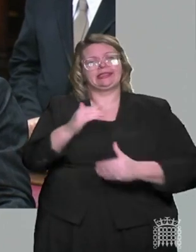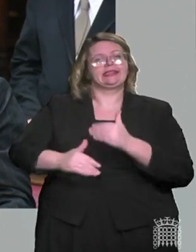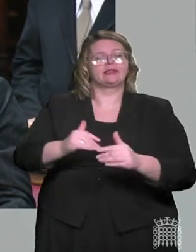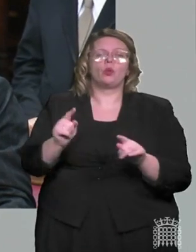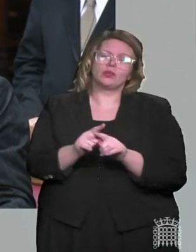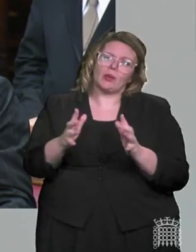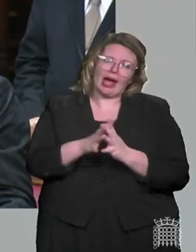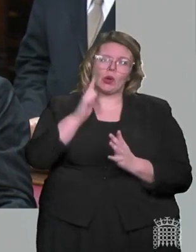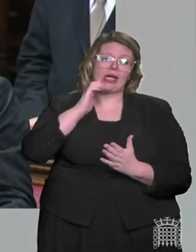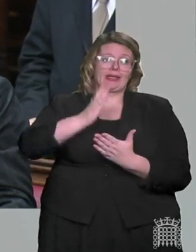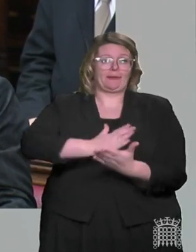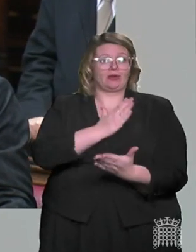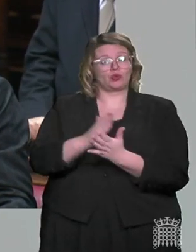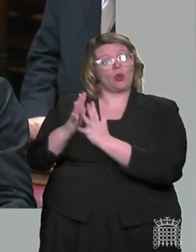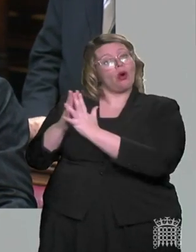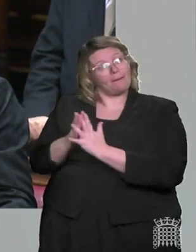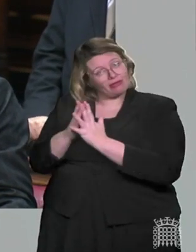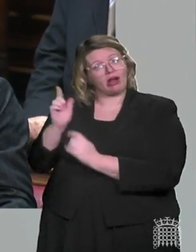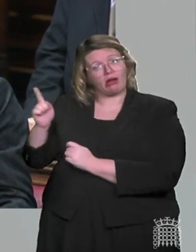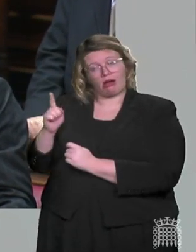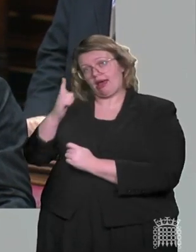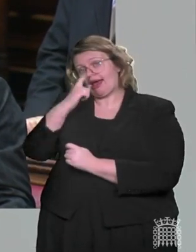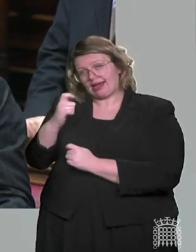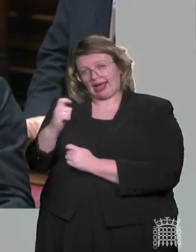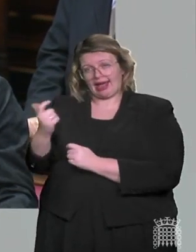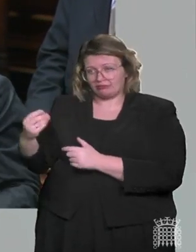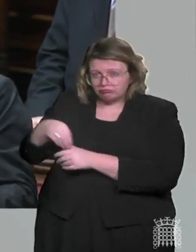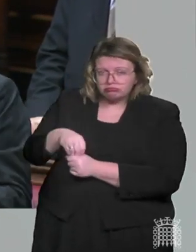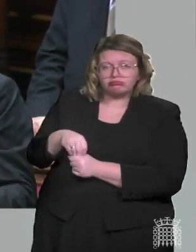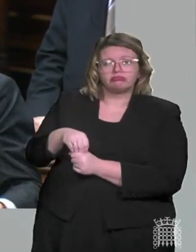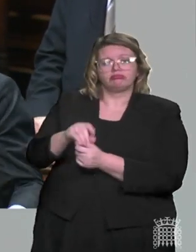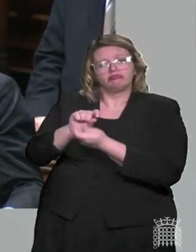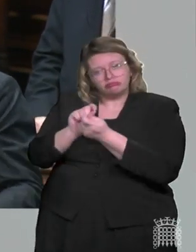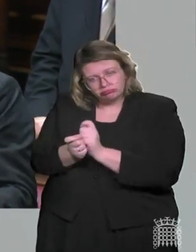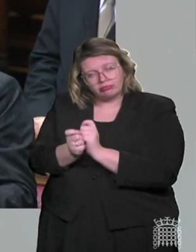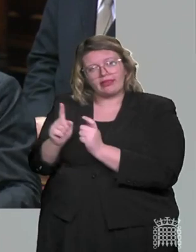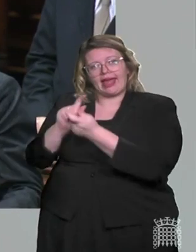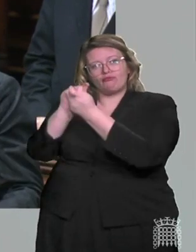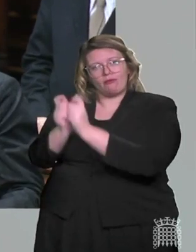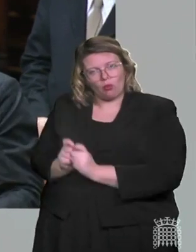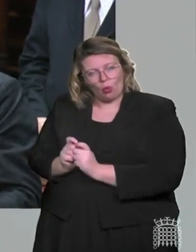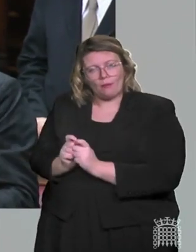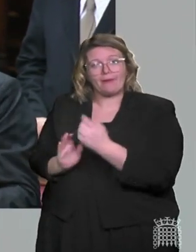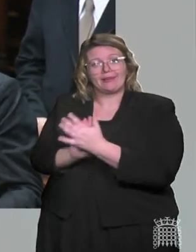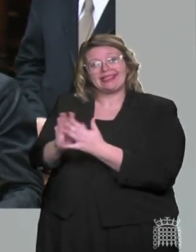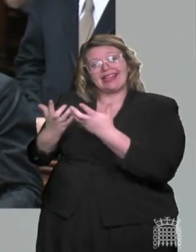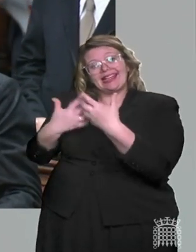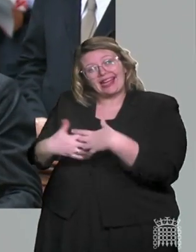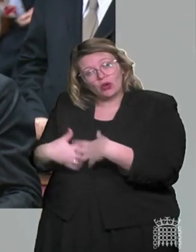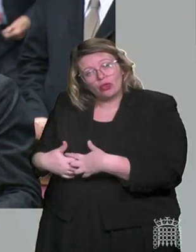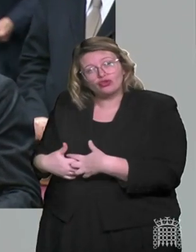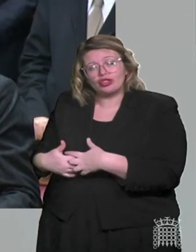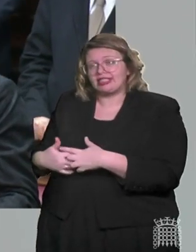to ensure that the US can make progress on ITAR reform that can enable the technological,